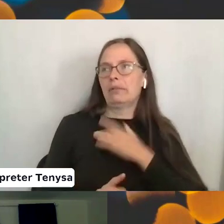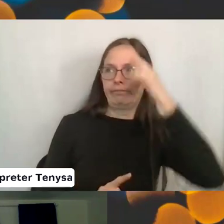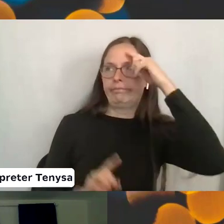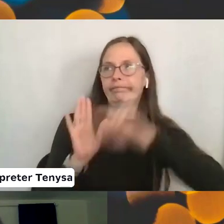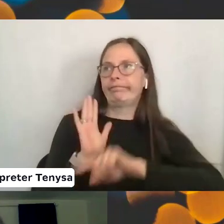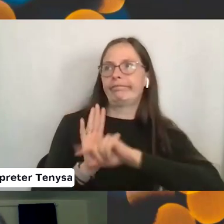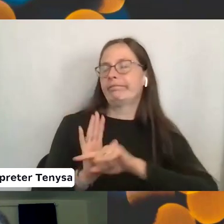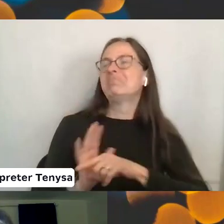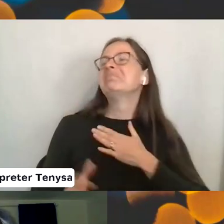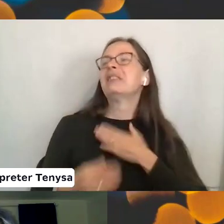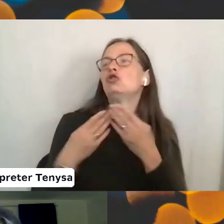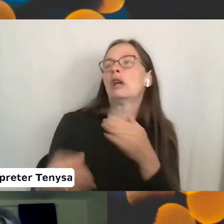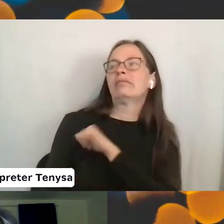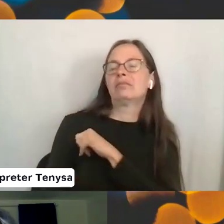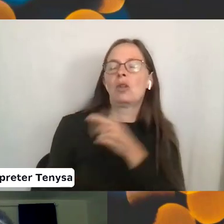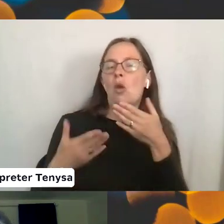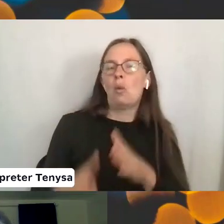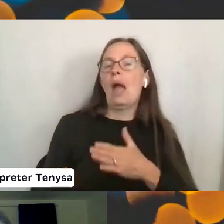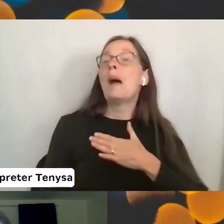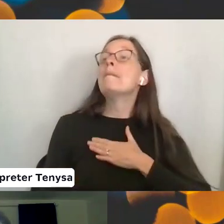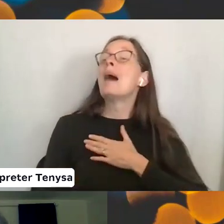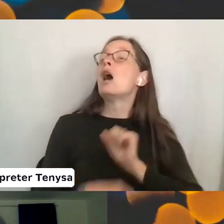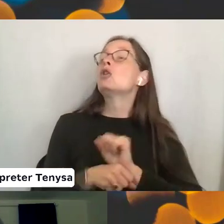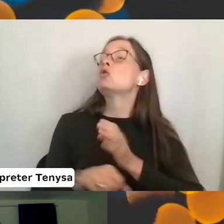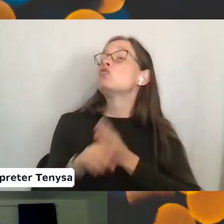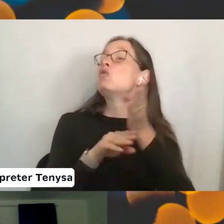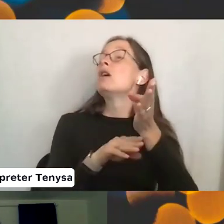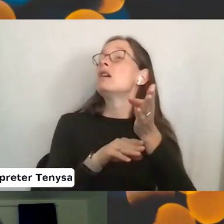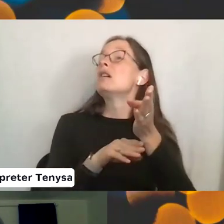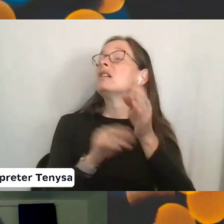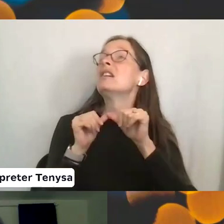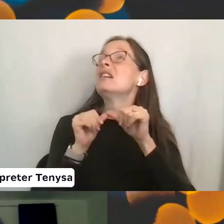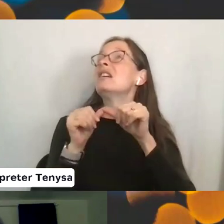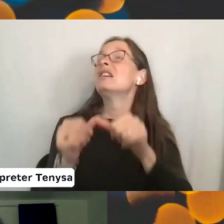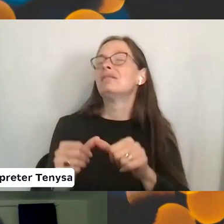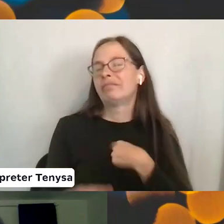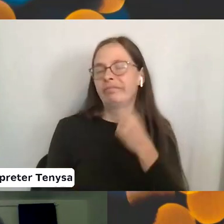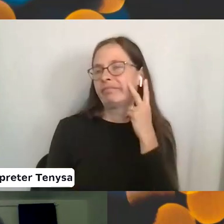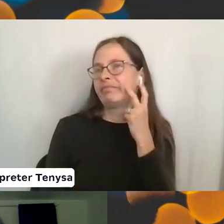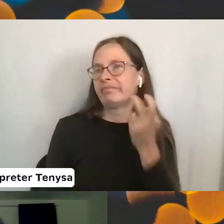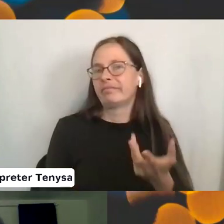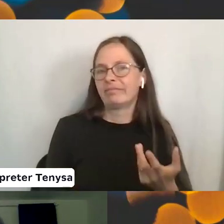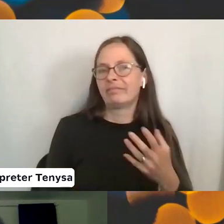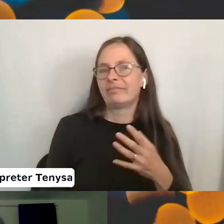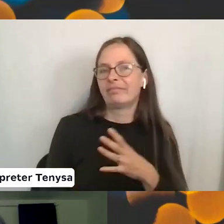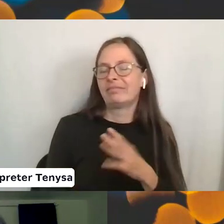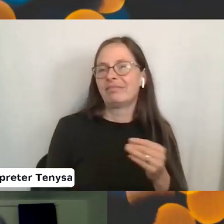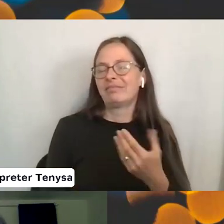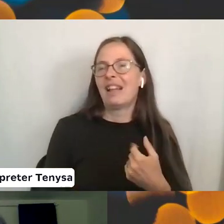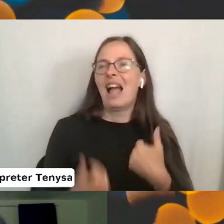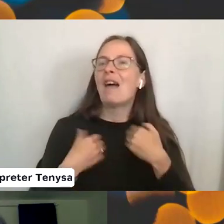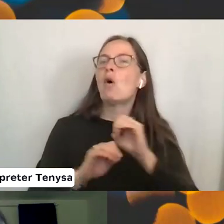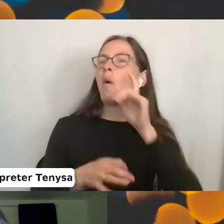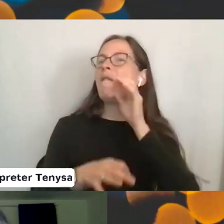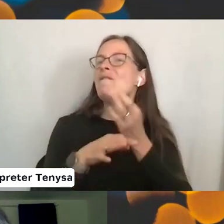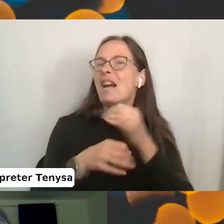the way the trajectory of my career has existed. So, and my lack of faith in the